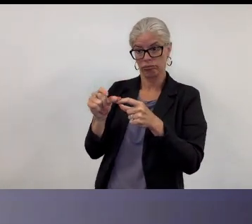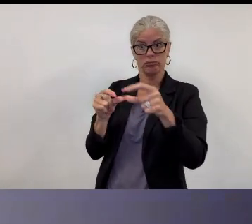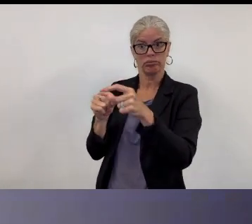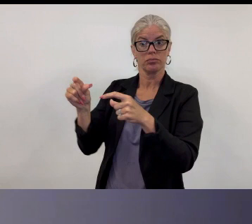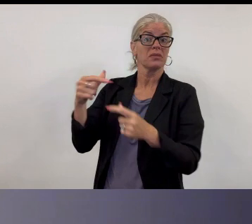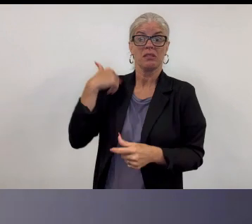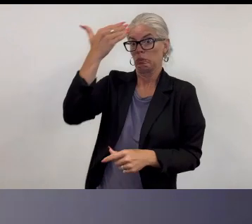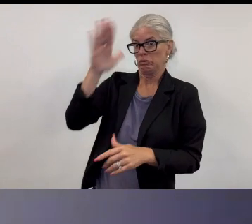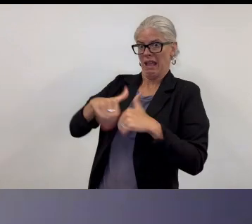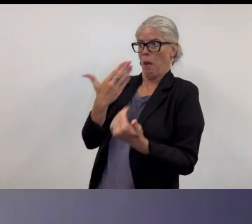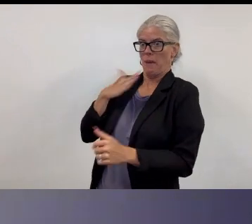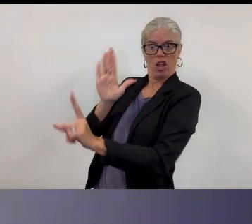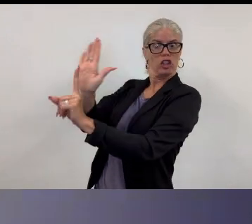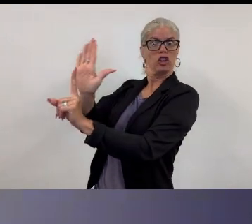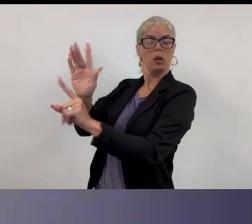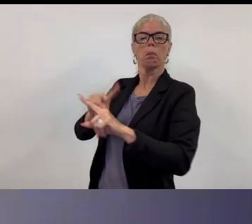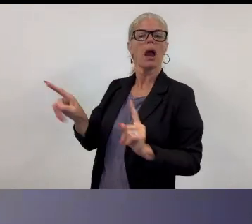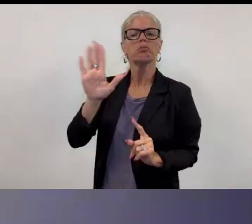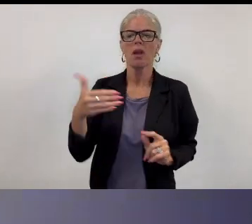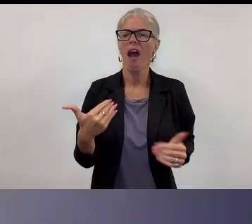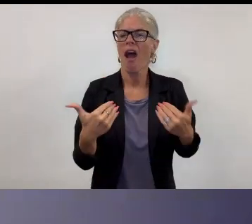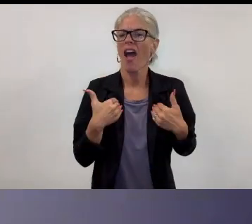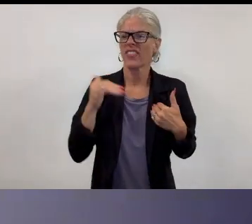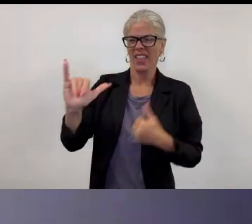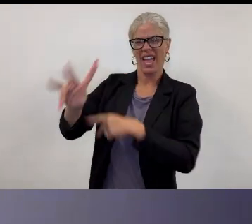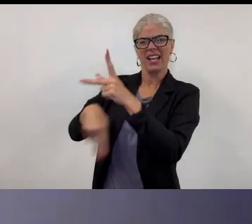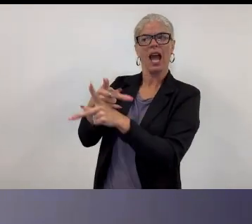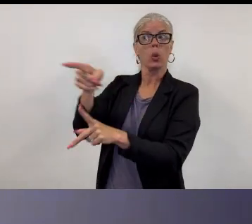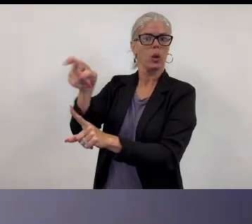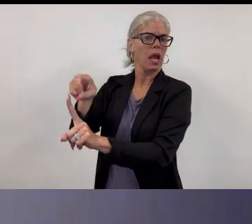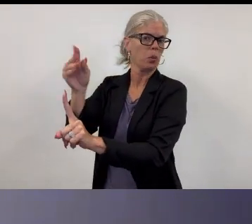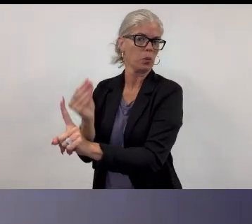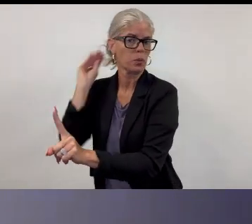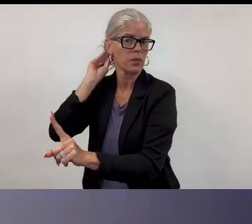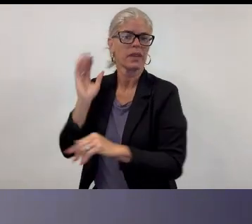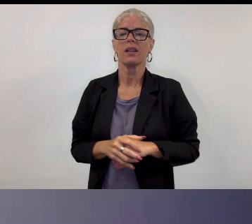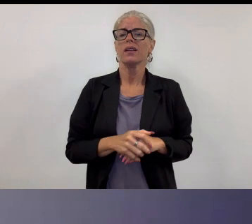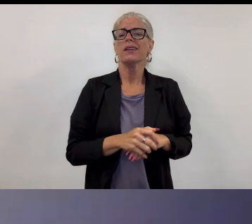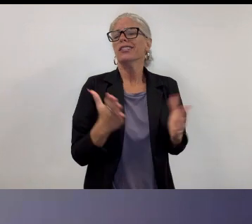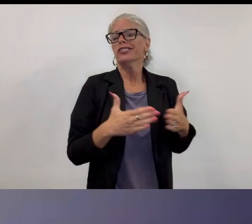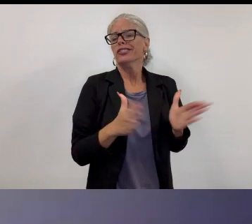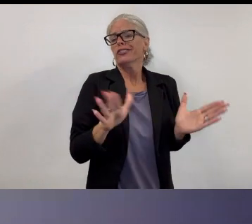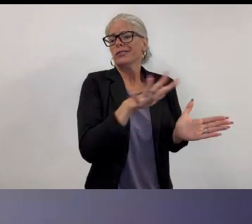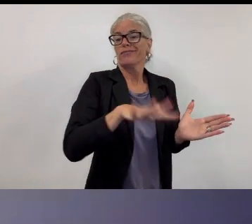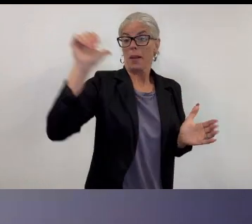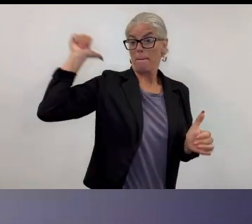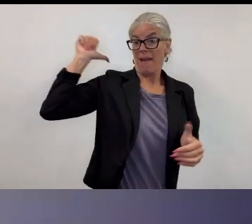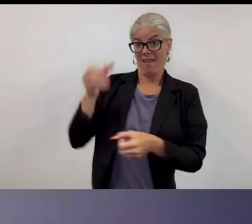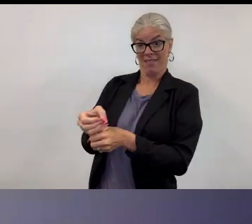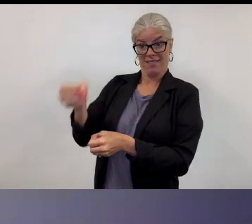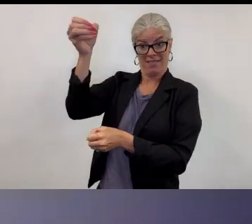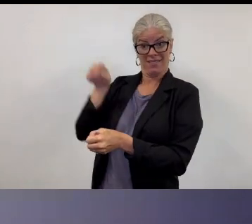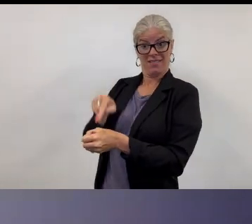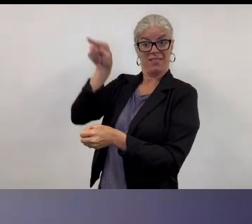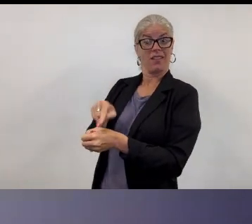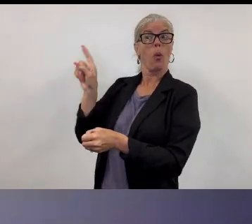it's damaged. So, you know, that's another factor. But just speaking in generalities, wherever the injury is along that nerve,